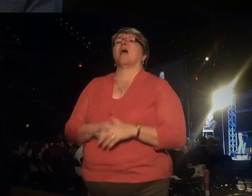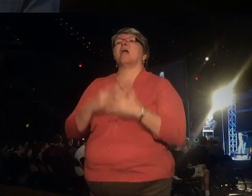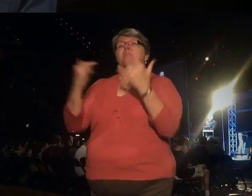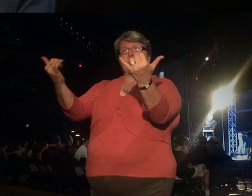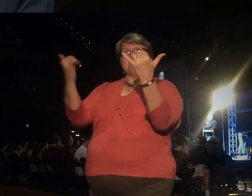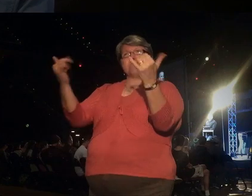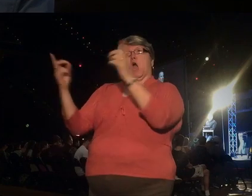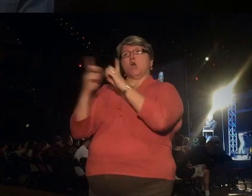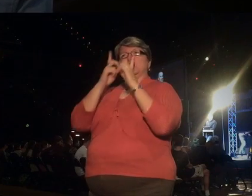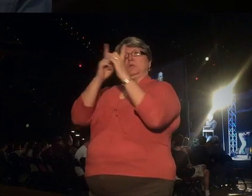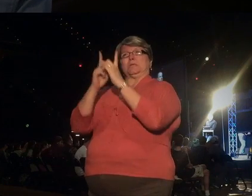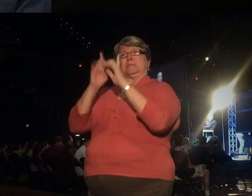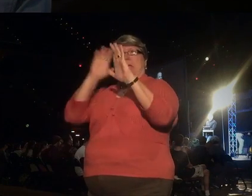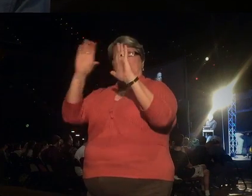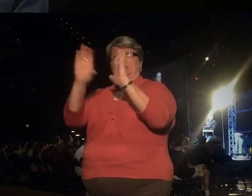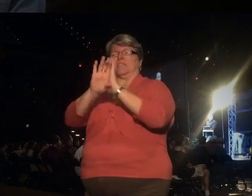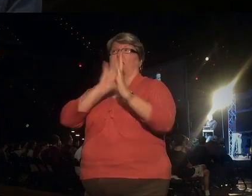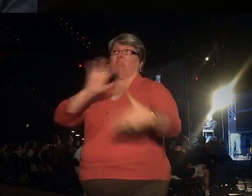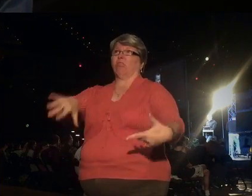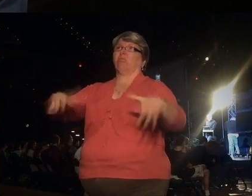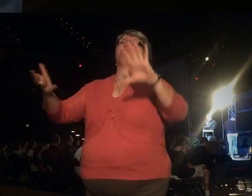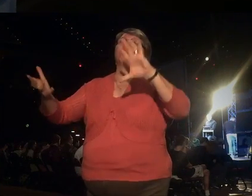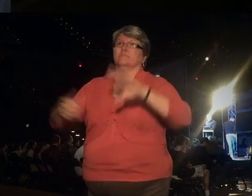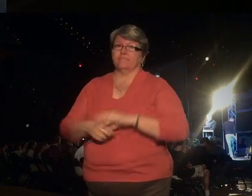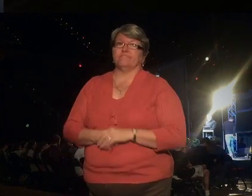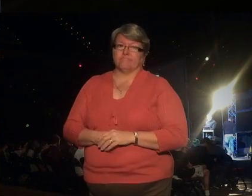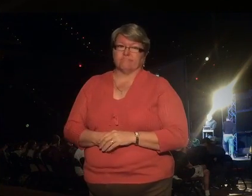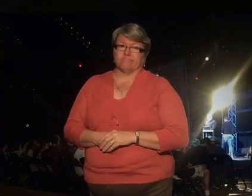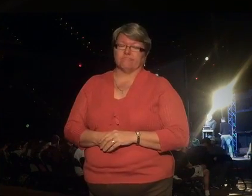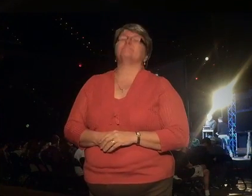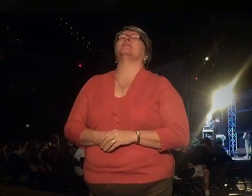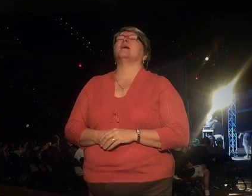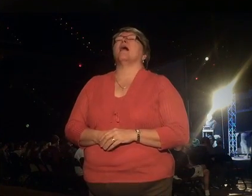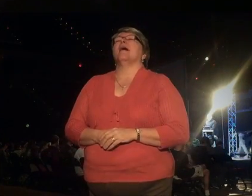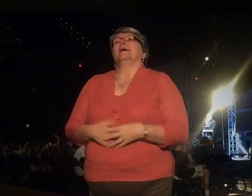And the modern dating scene is a mess.